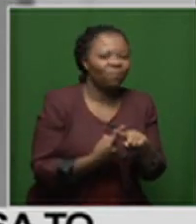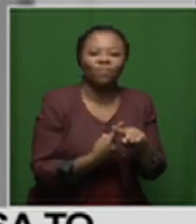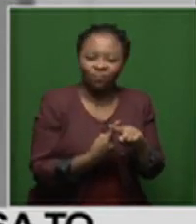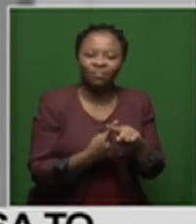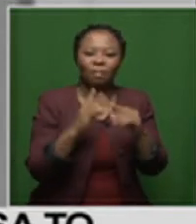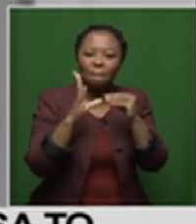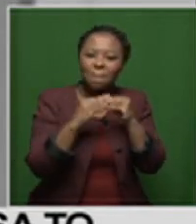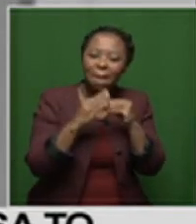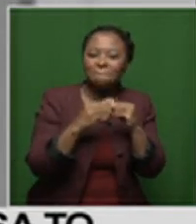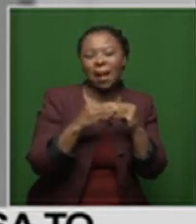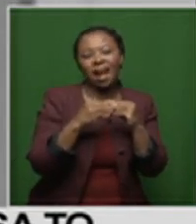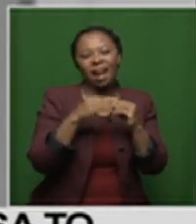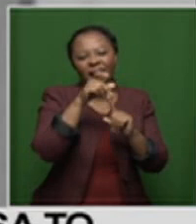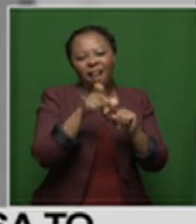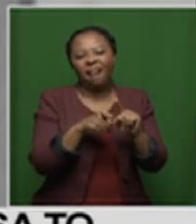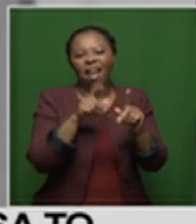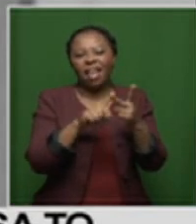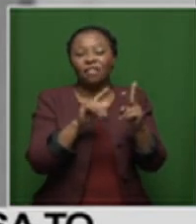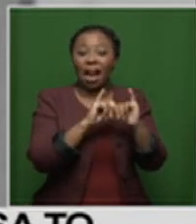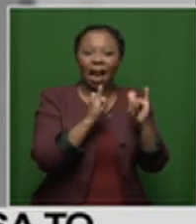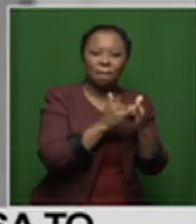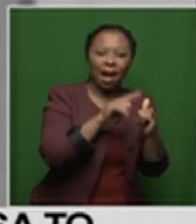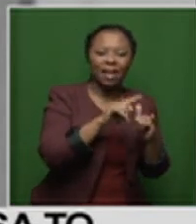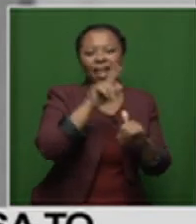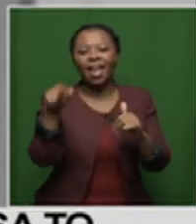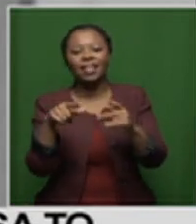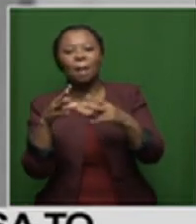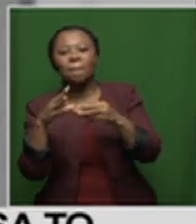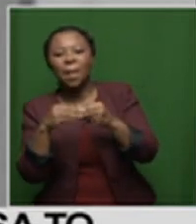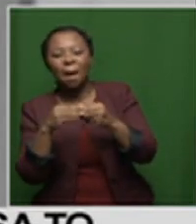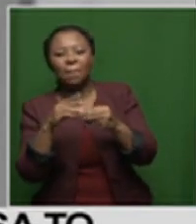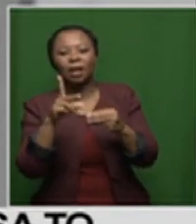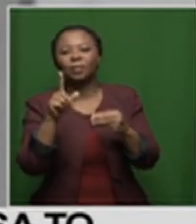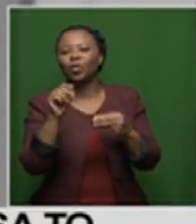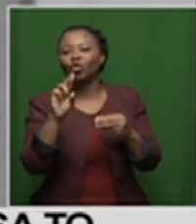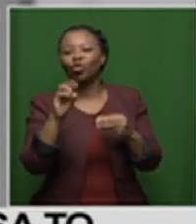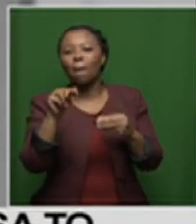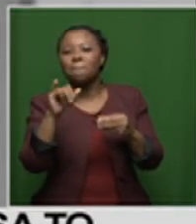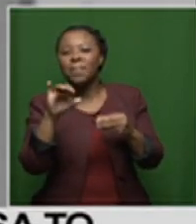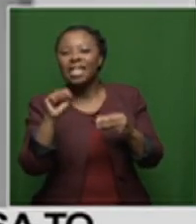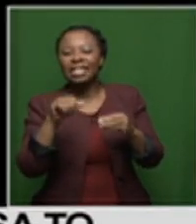as a member of the company and as a member of Trompies.